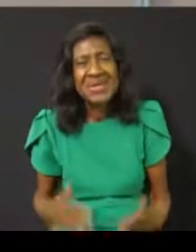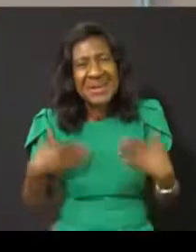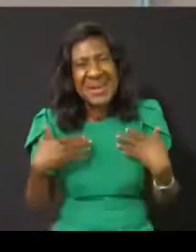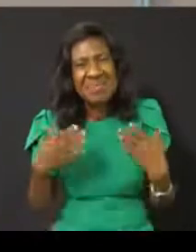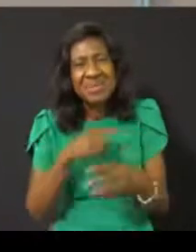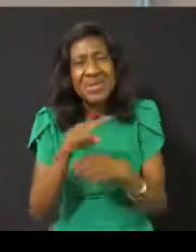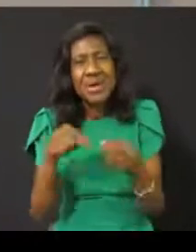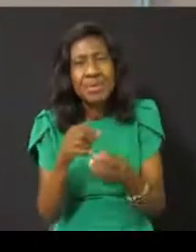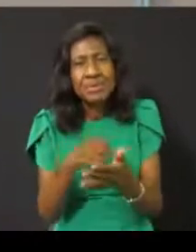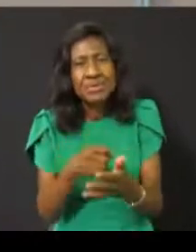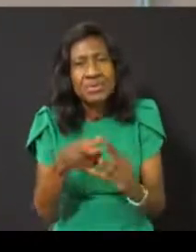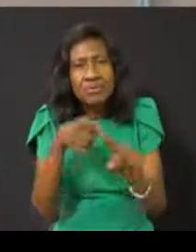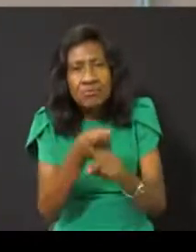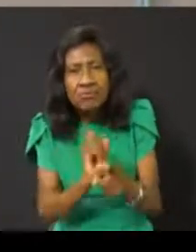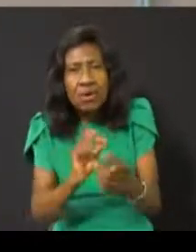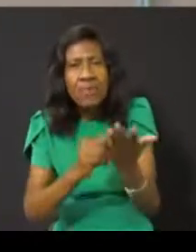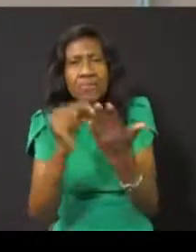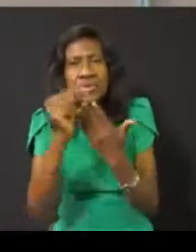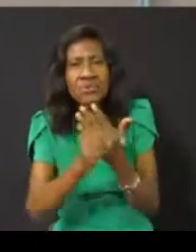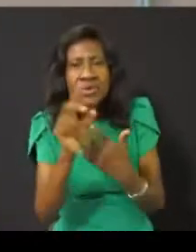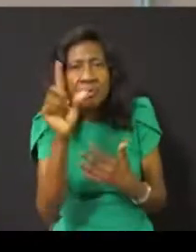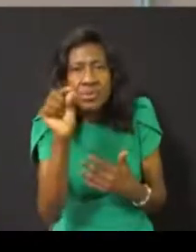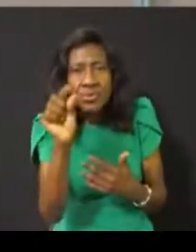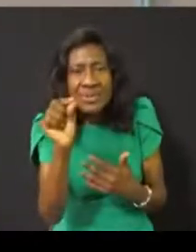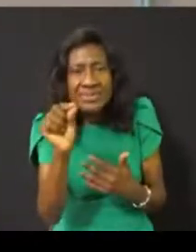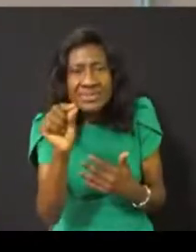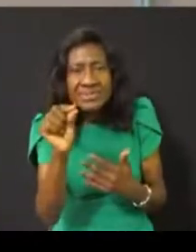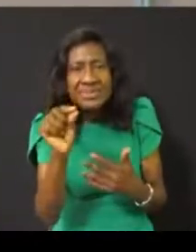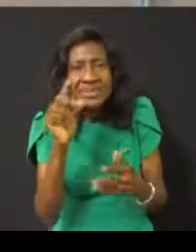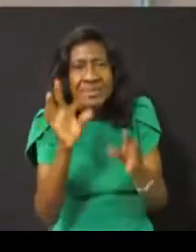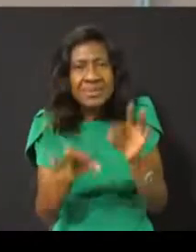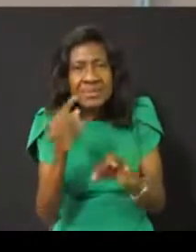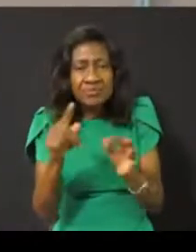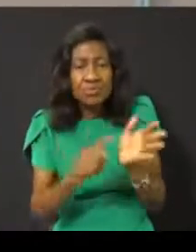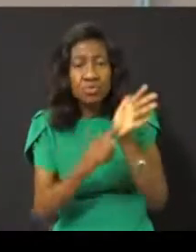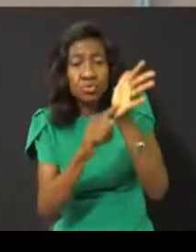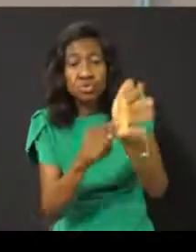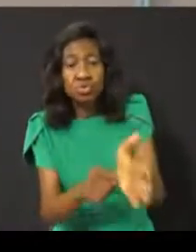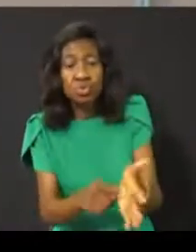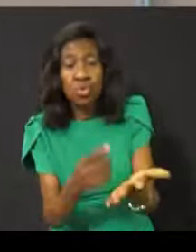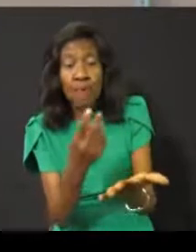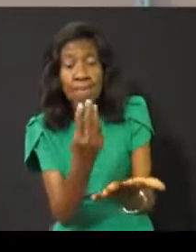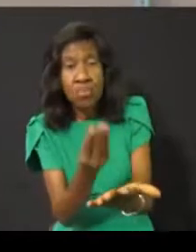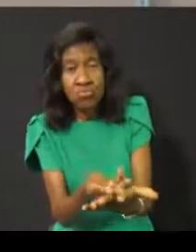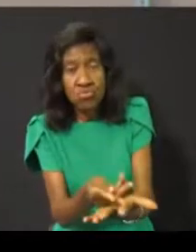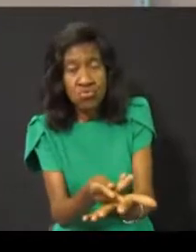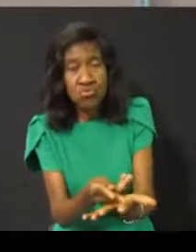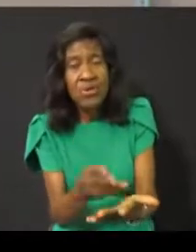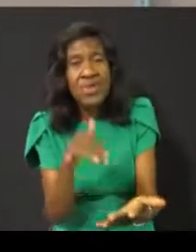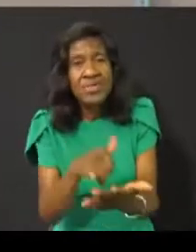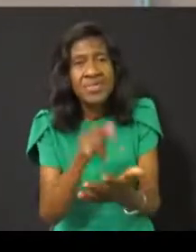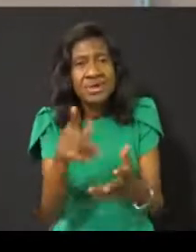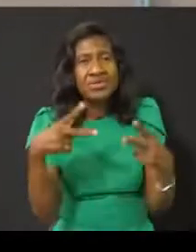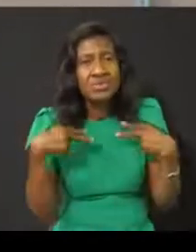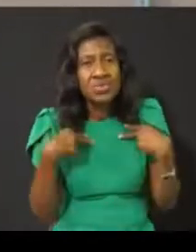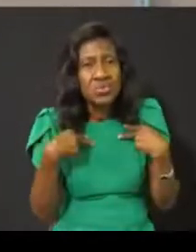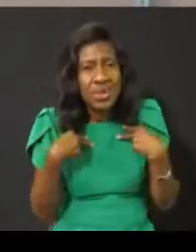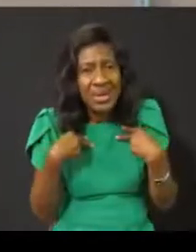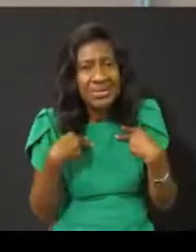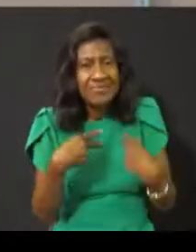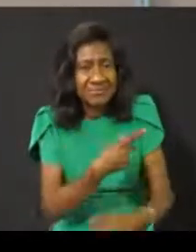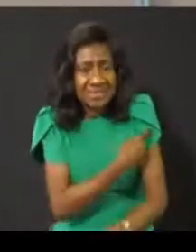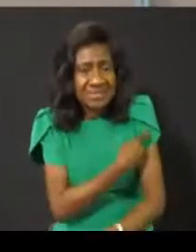From November the 20th, after showing proof of vaccination and a negative PCR test taken within the 72 hours of